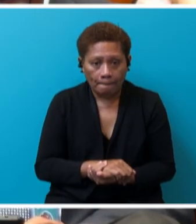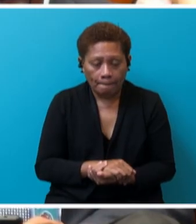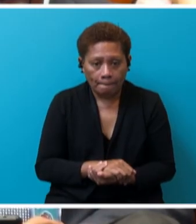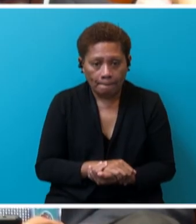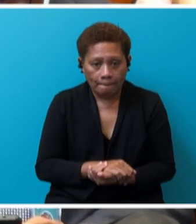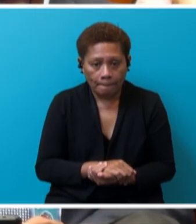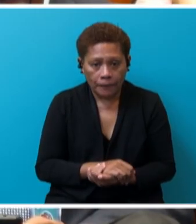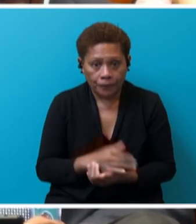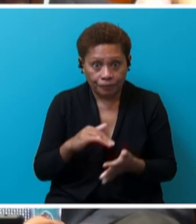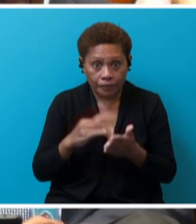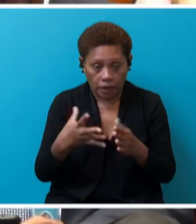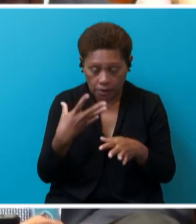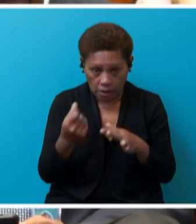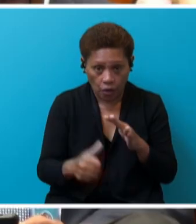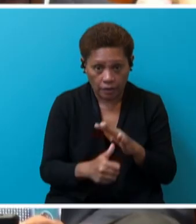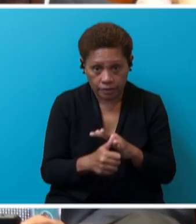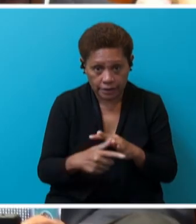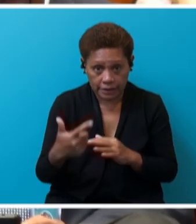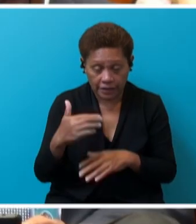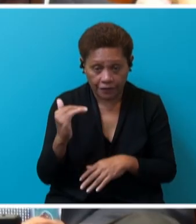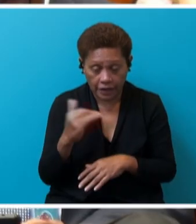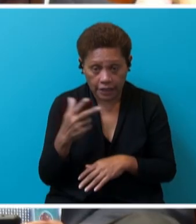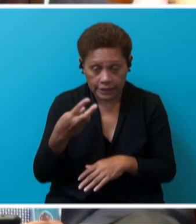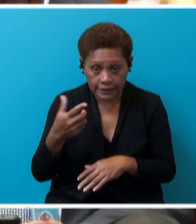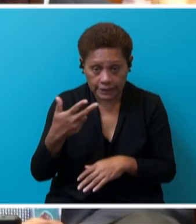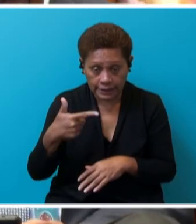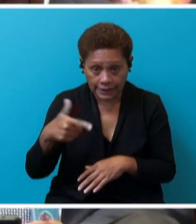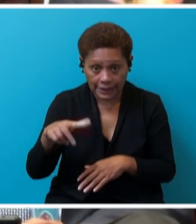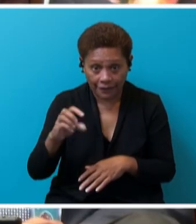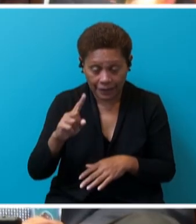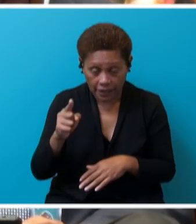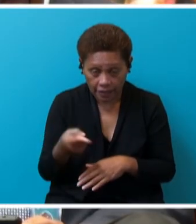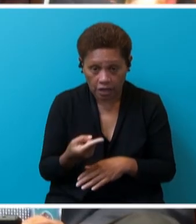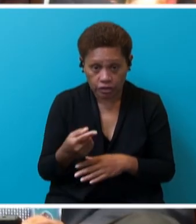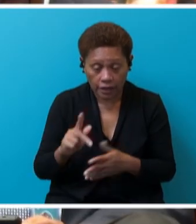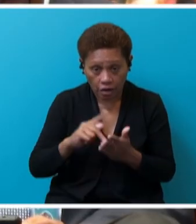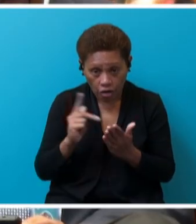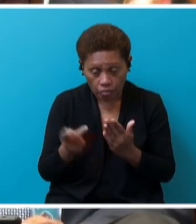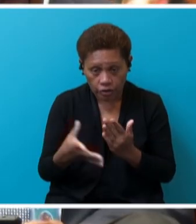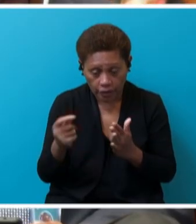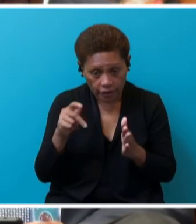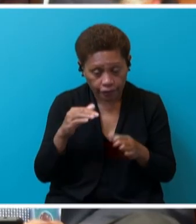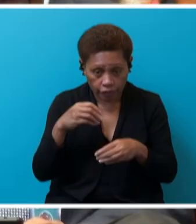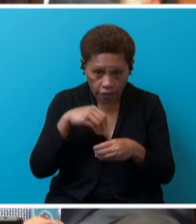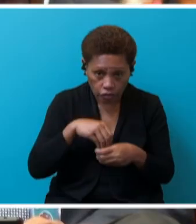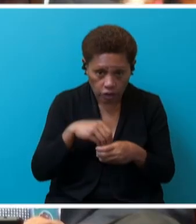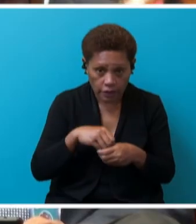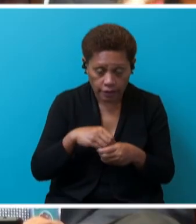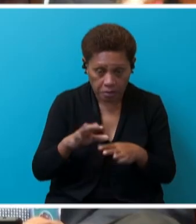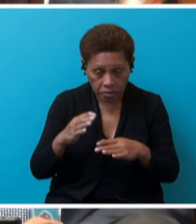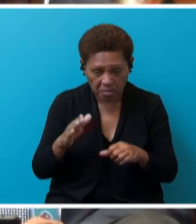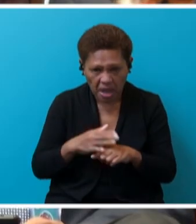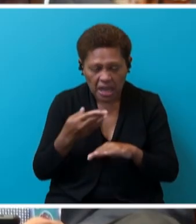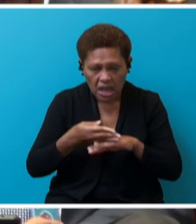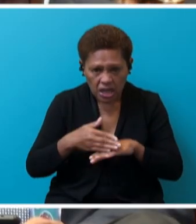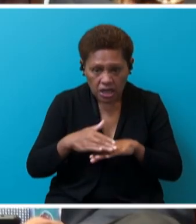now have access to clean water through a 737,000 meter supply project. The project included construction of a new 90,000 liter